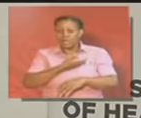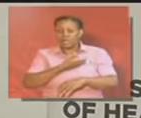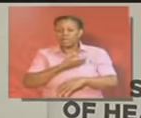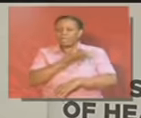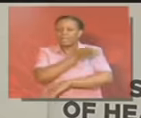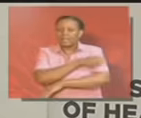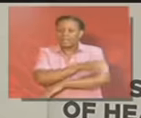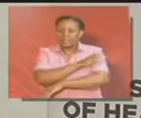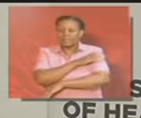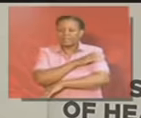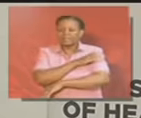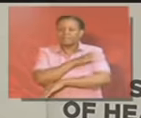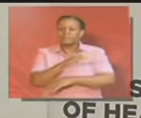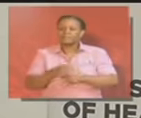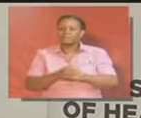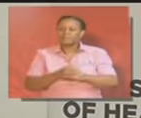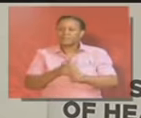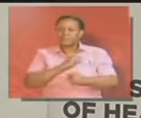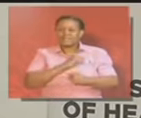170, and for